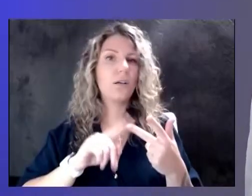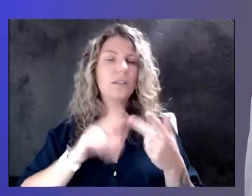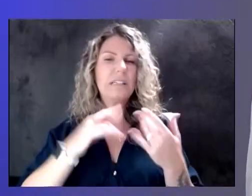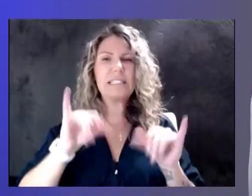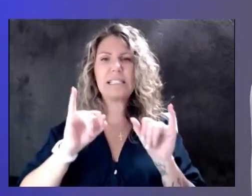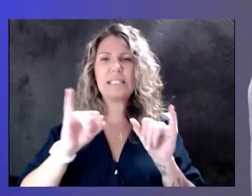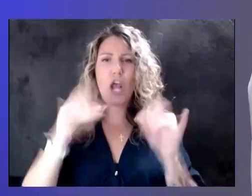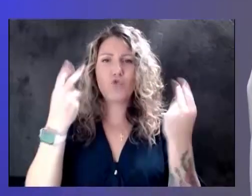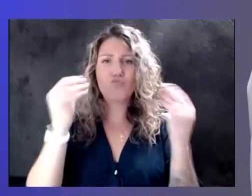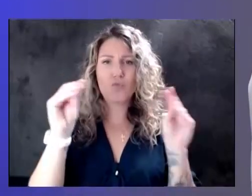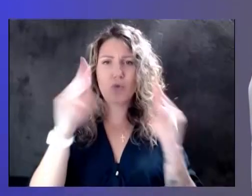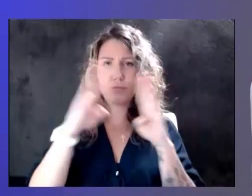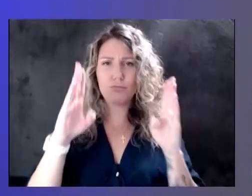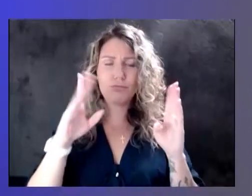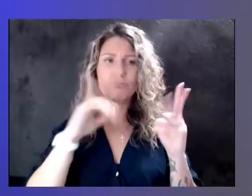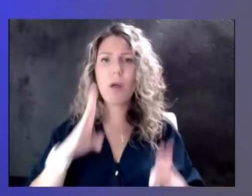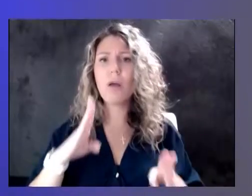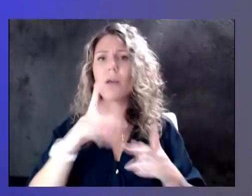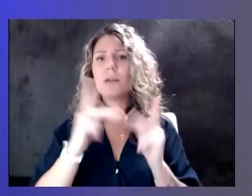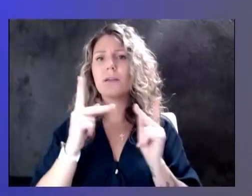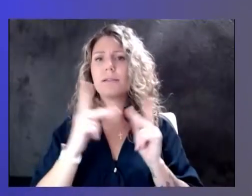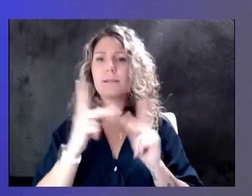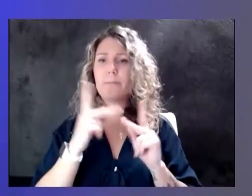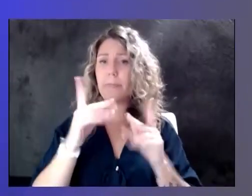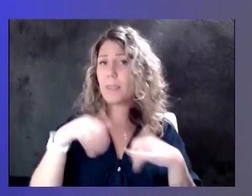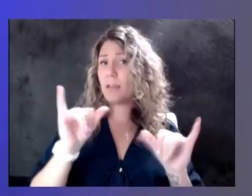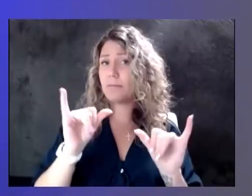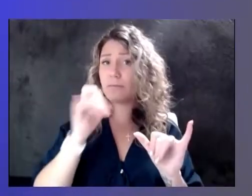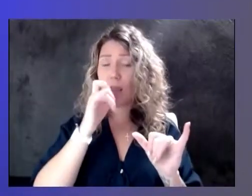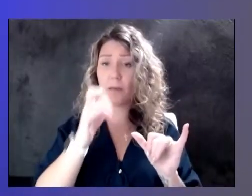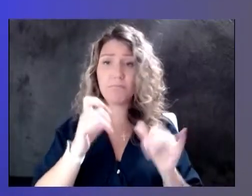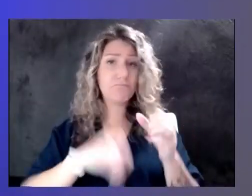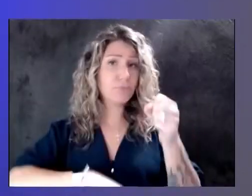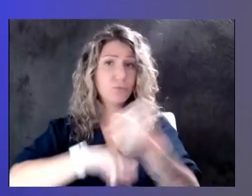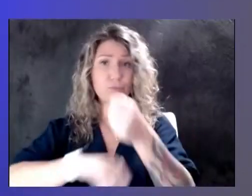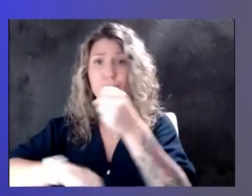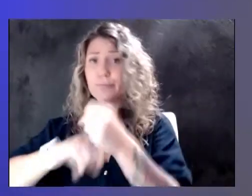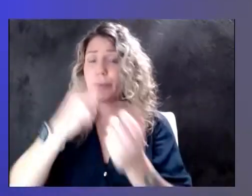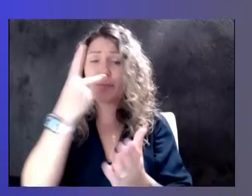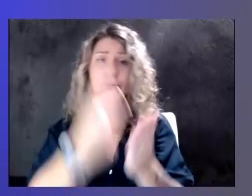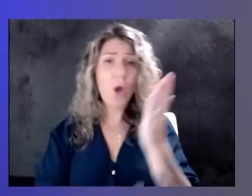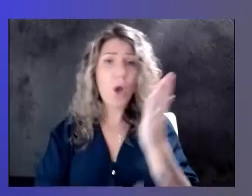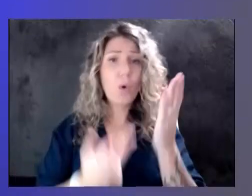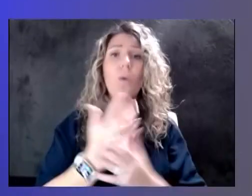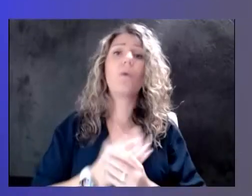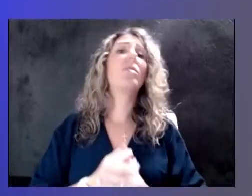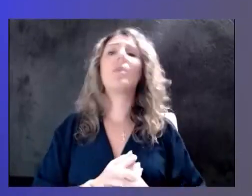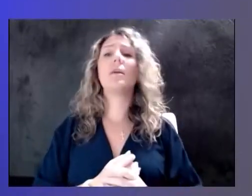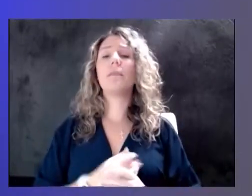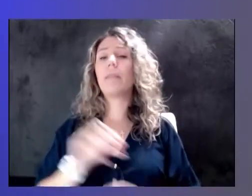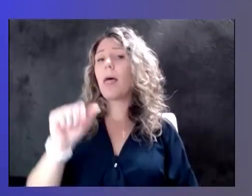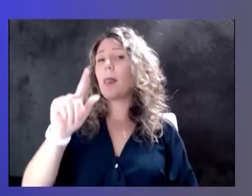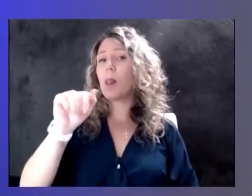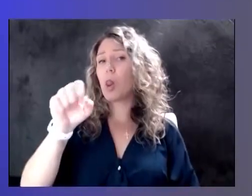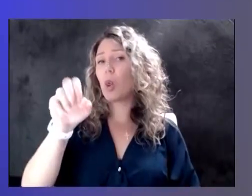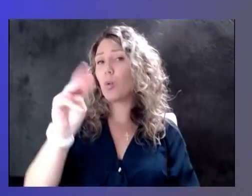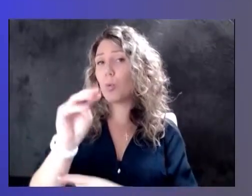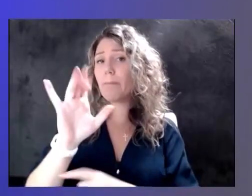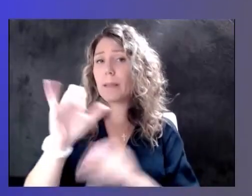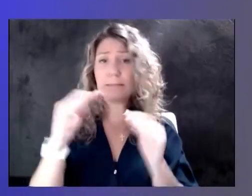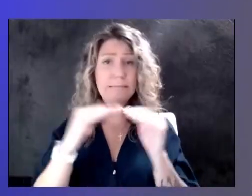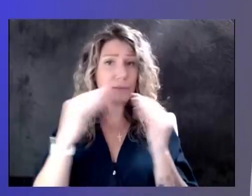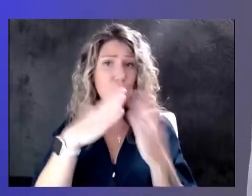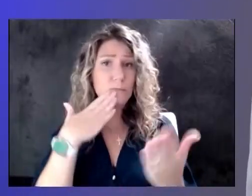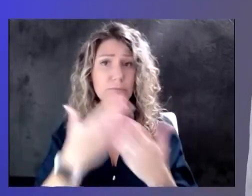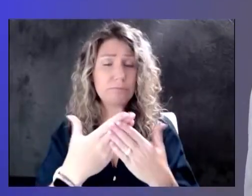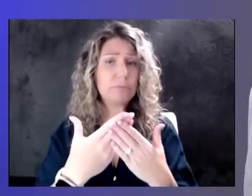them. Again, I'm not promoting the Abbott Binax, and they also have the Illume. That's an equally good choice. No real differences between the